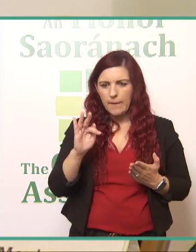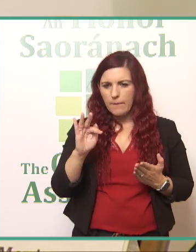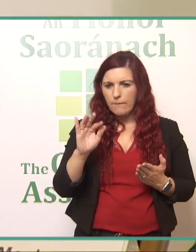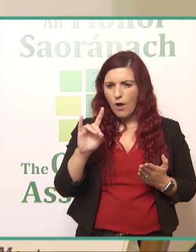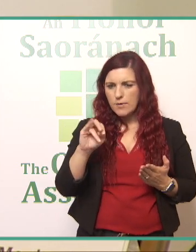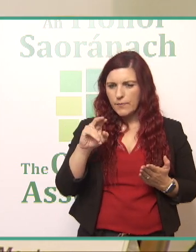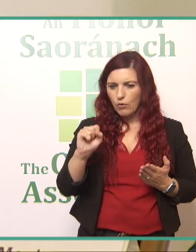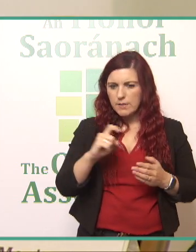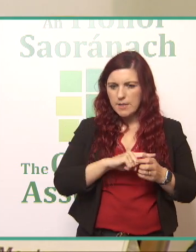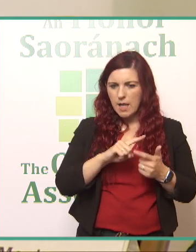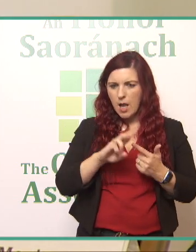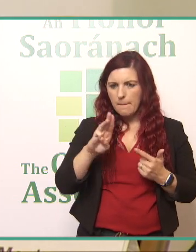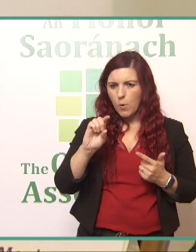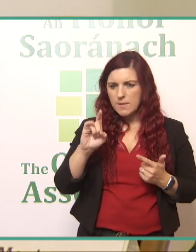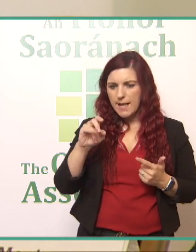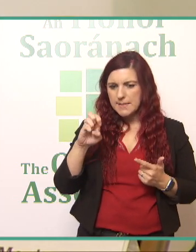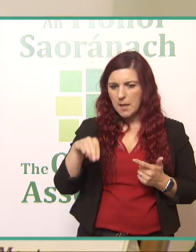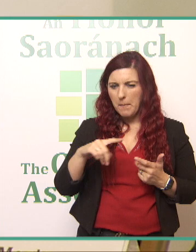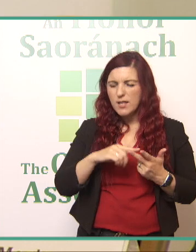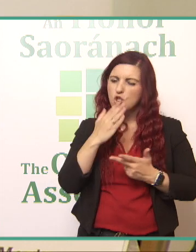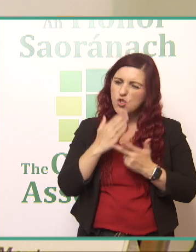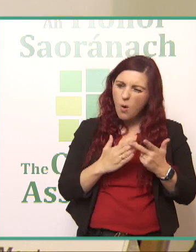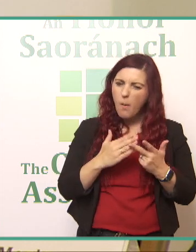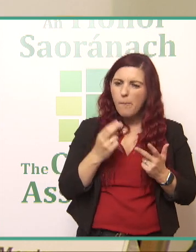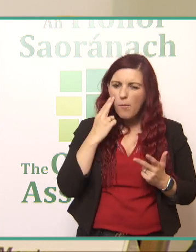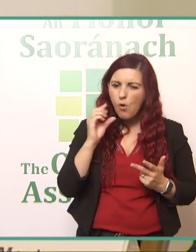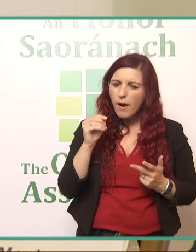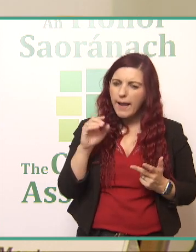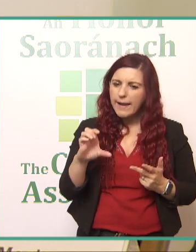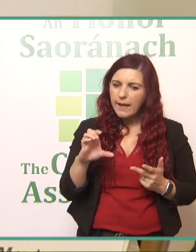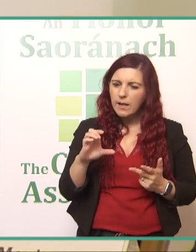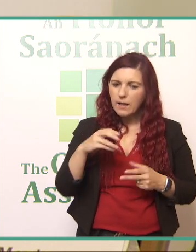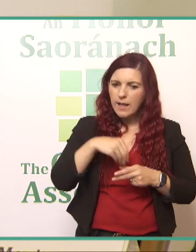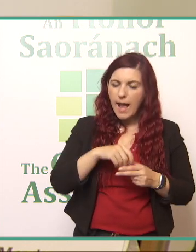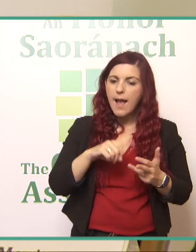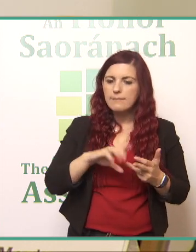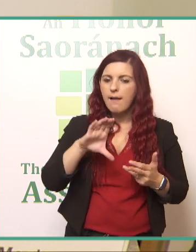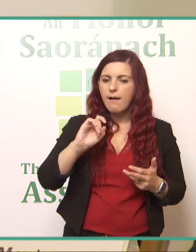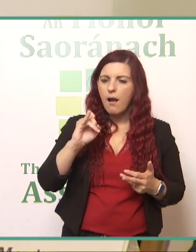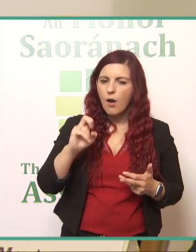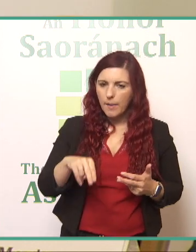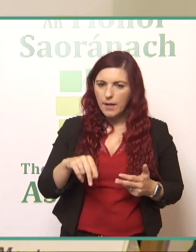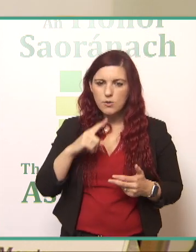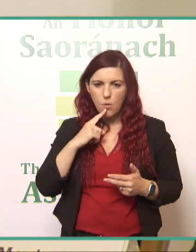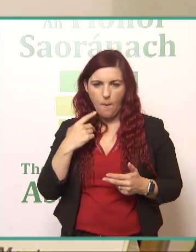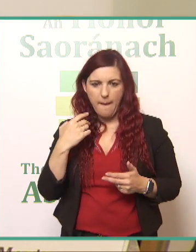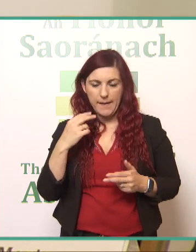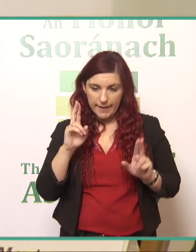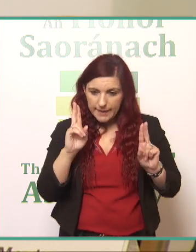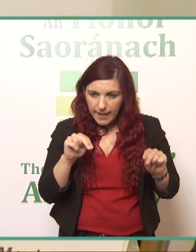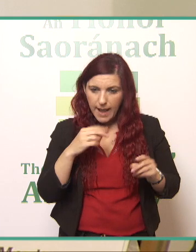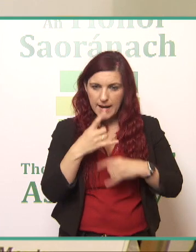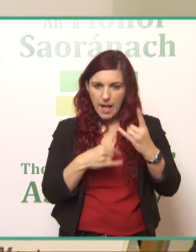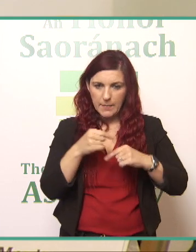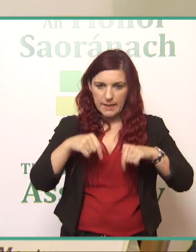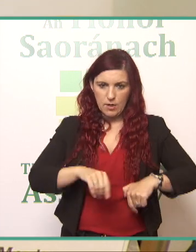potassium, and some organic matter, and soil bunk density in terms of carbon sequestration. So it can be done